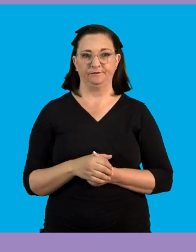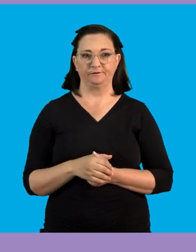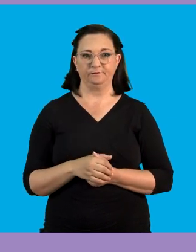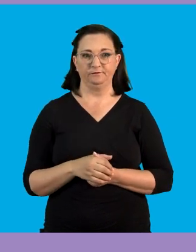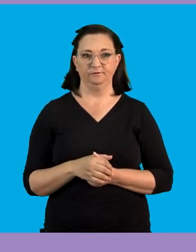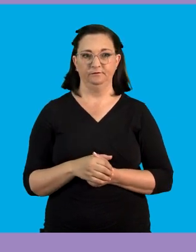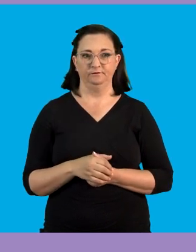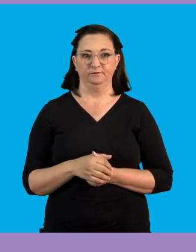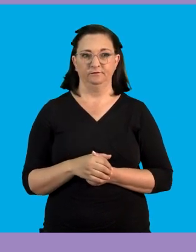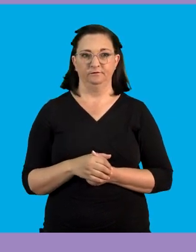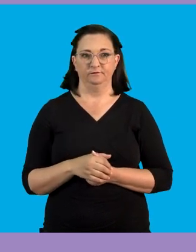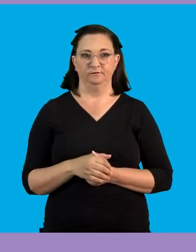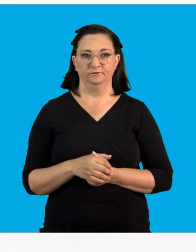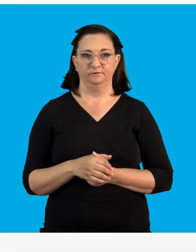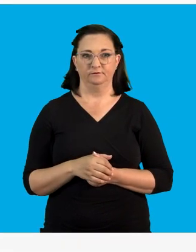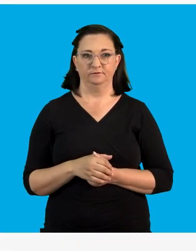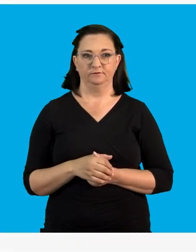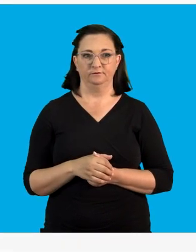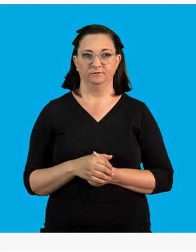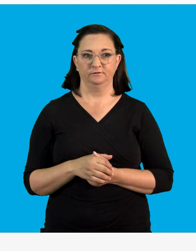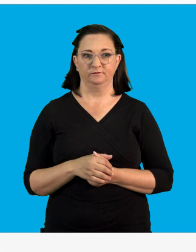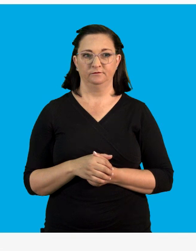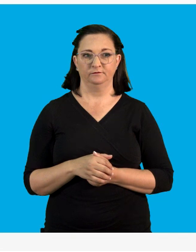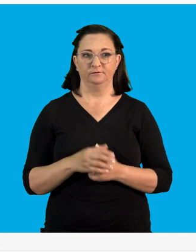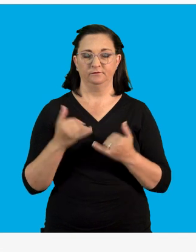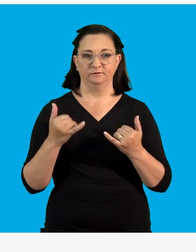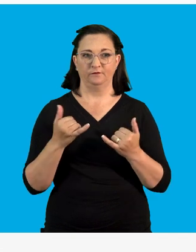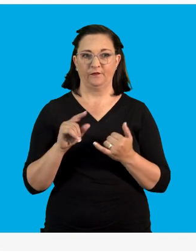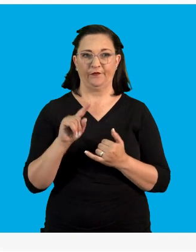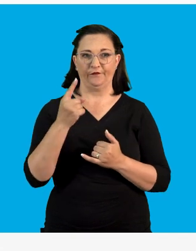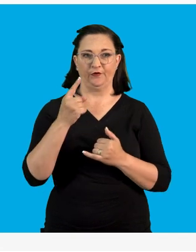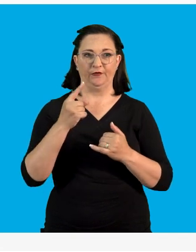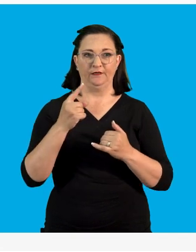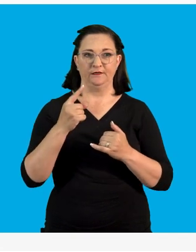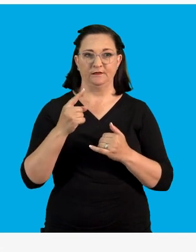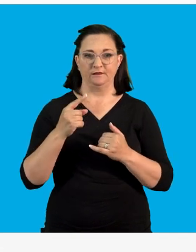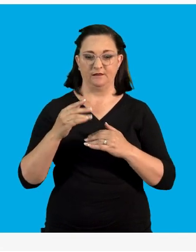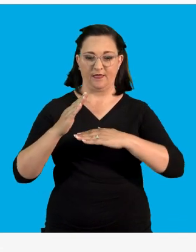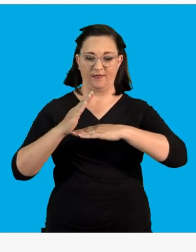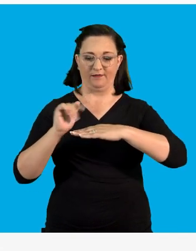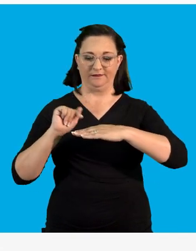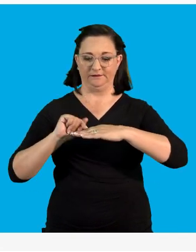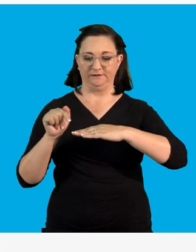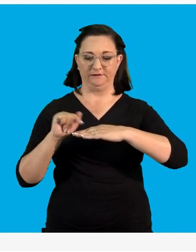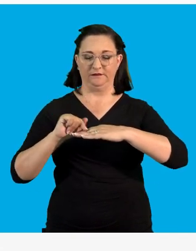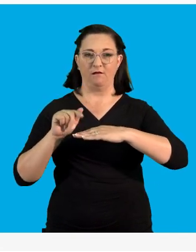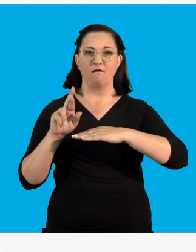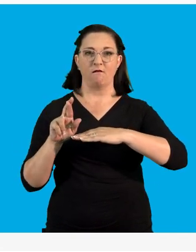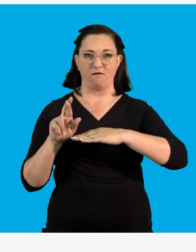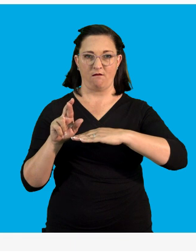and see the outcomes thereof. Okay, we are measuring the first angle, which is angle R,